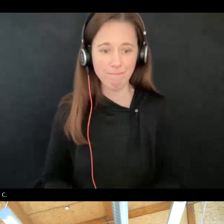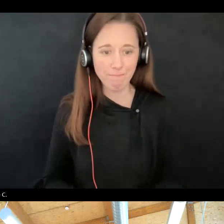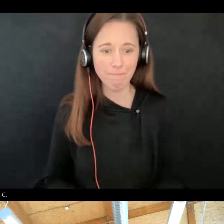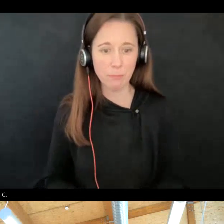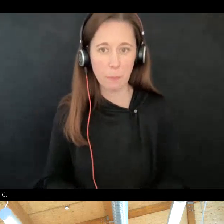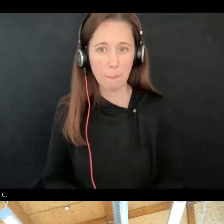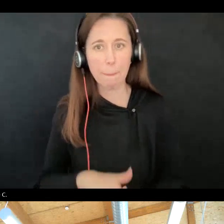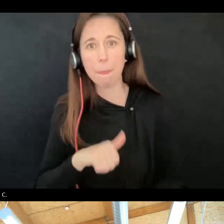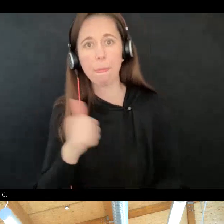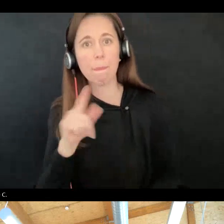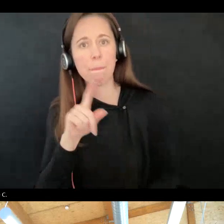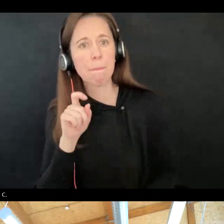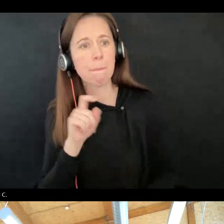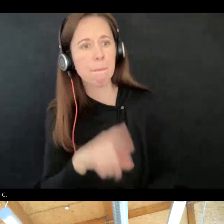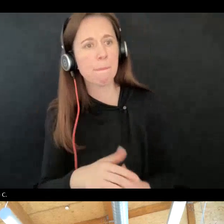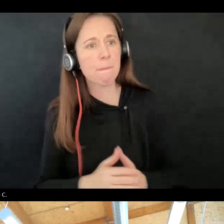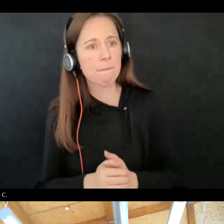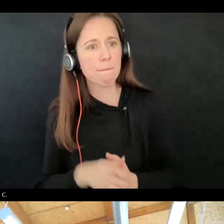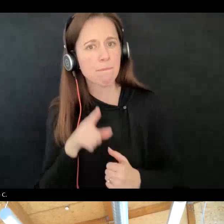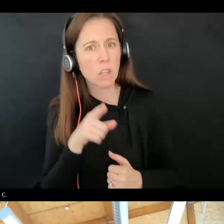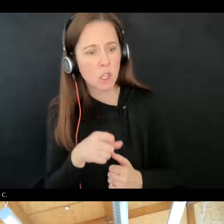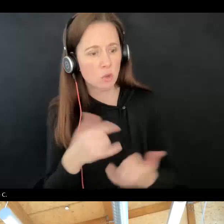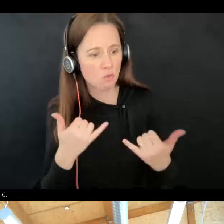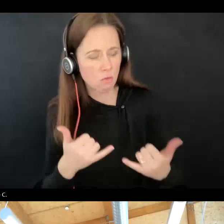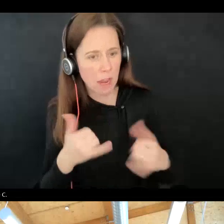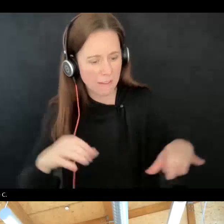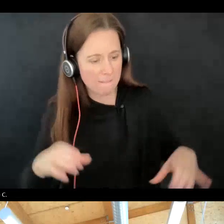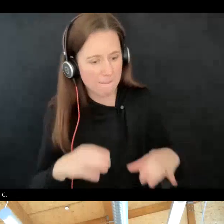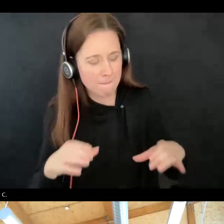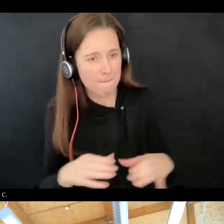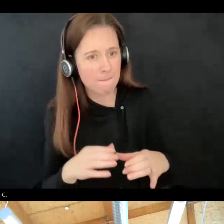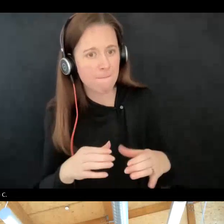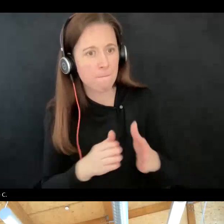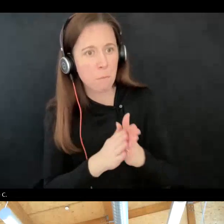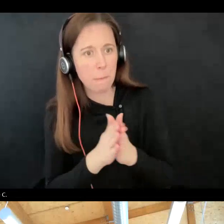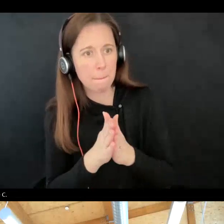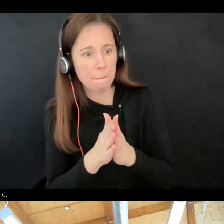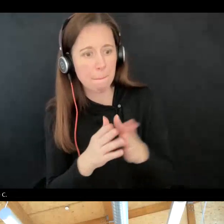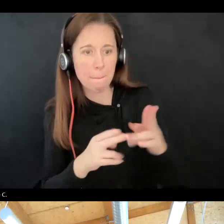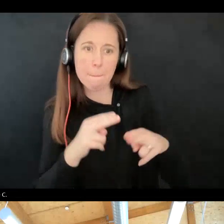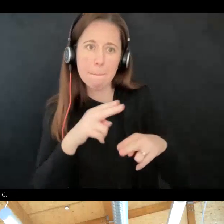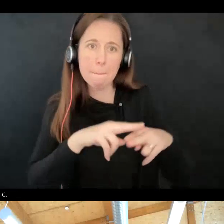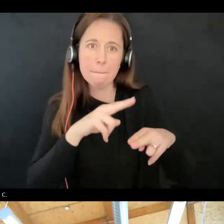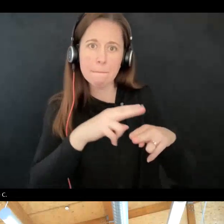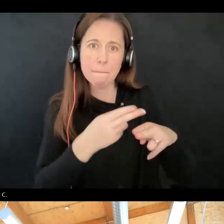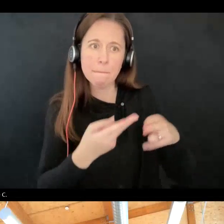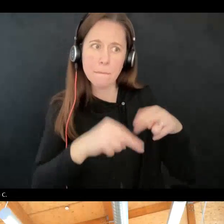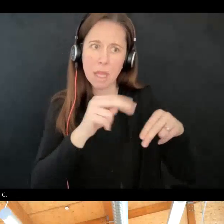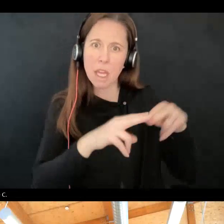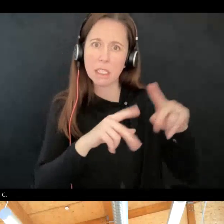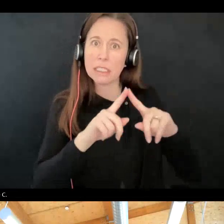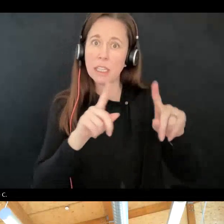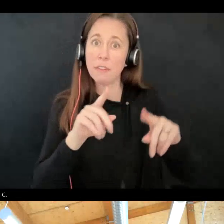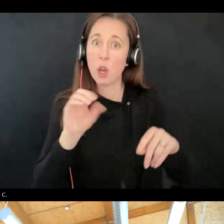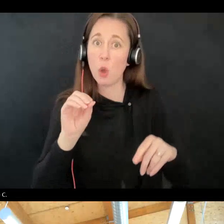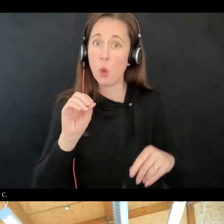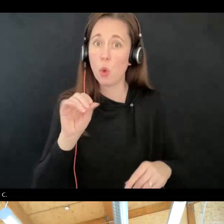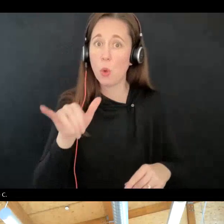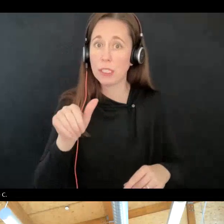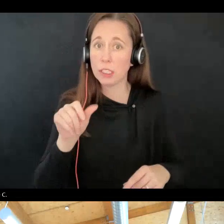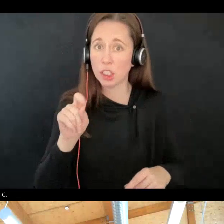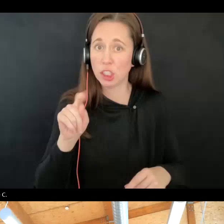Here's another question. Do you actively participate in building artificial reefs for the oysters in the Chesapeake Bay? I do not